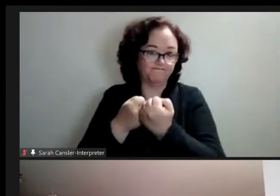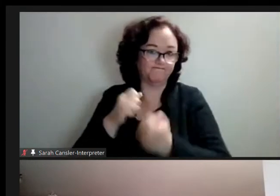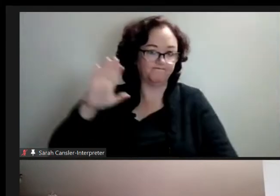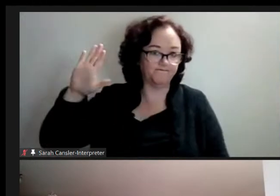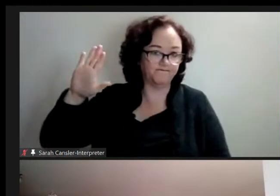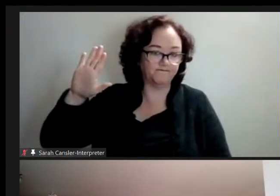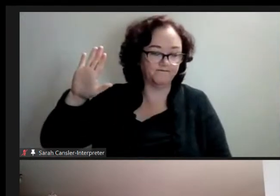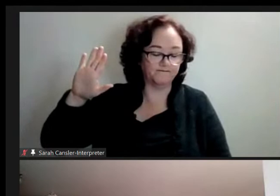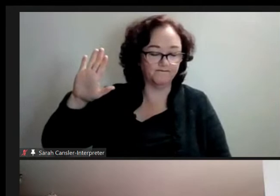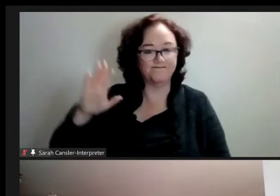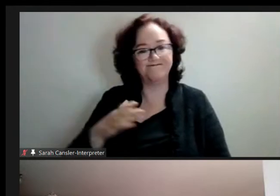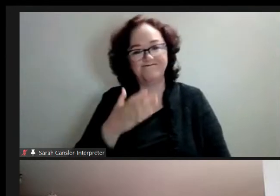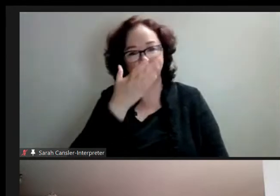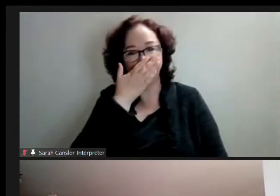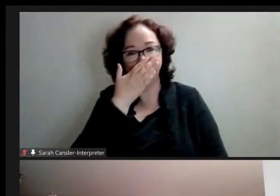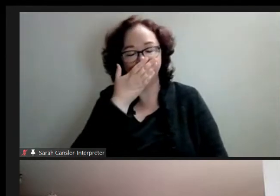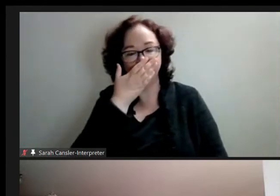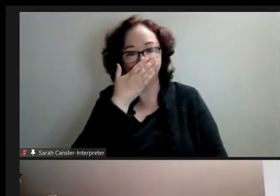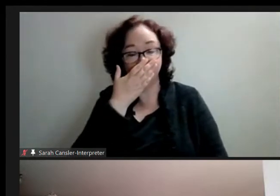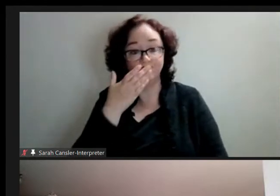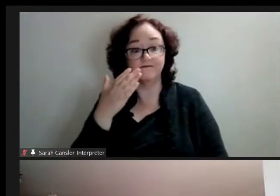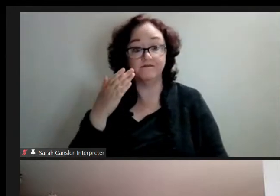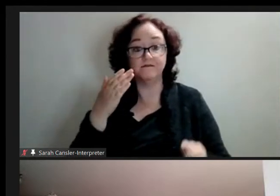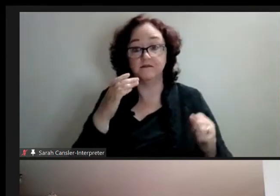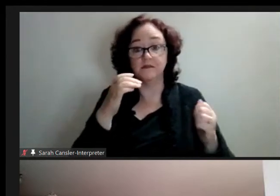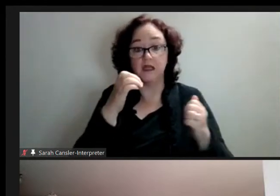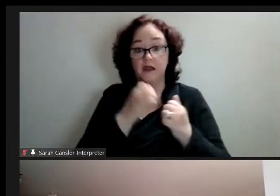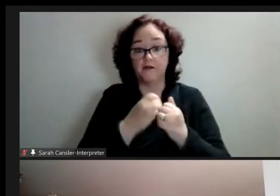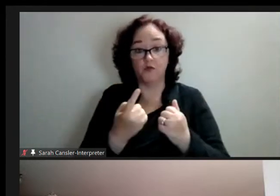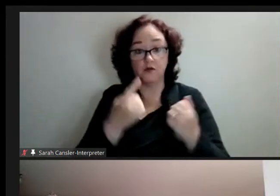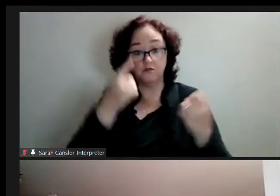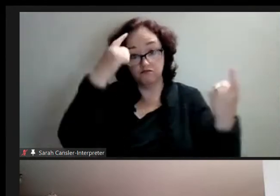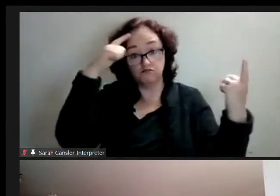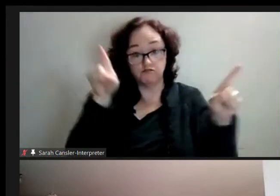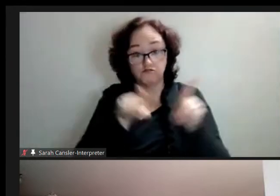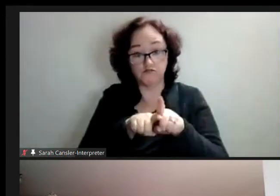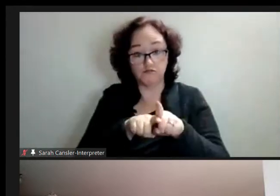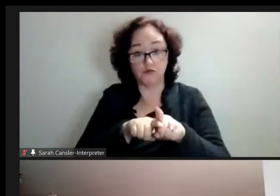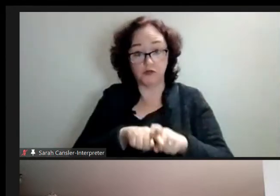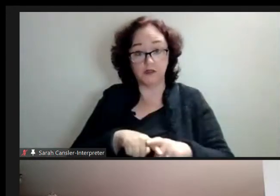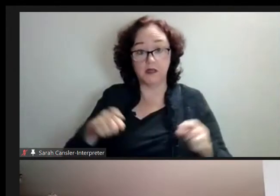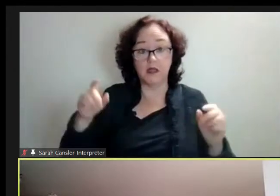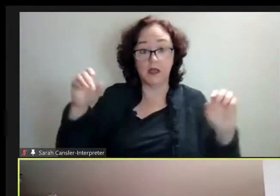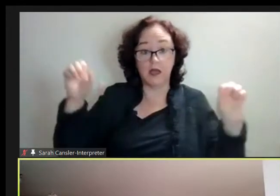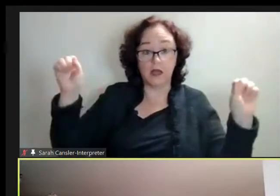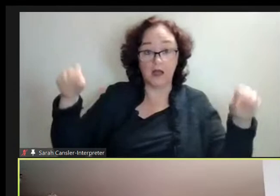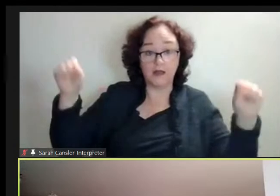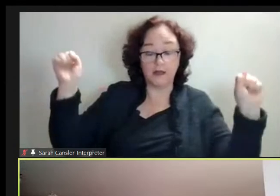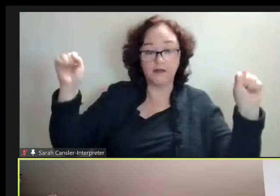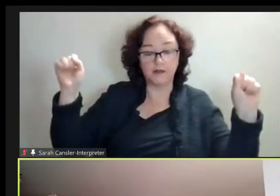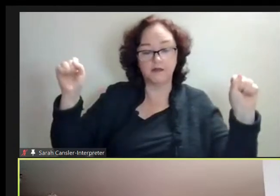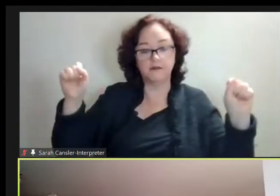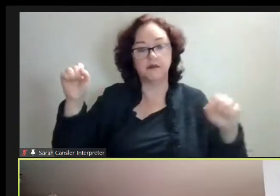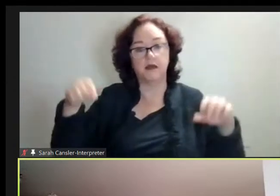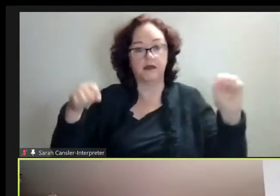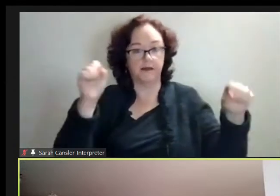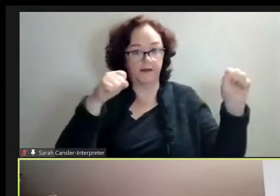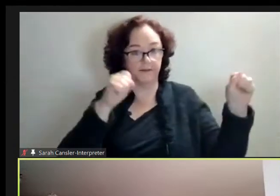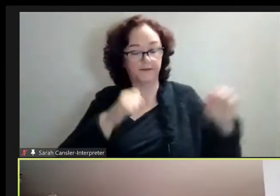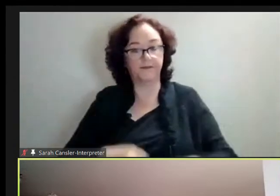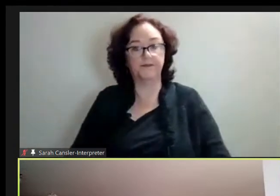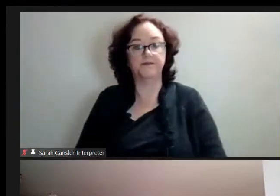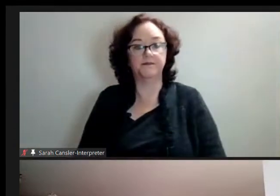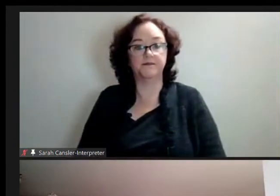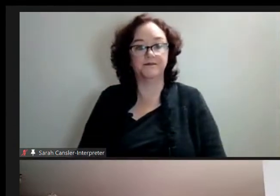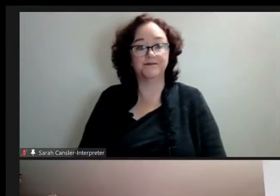Thank you, Whitney. Is everyone in favor? Could you say aye? Aye. Aye. All right,